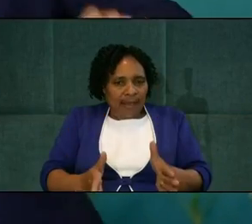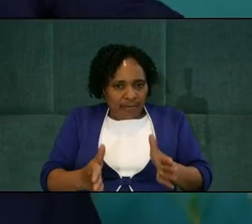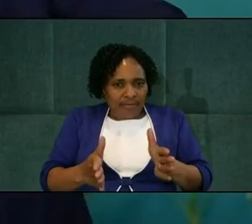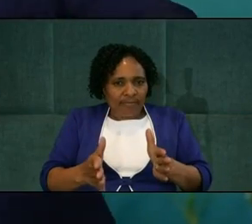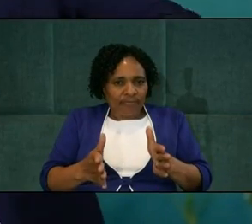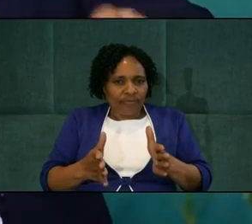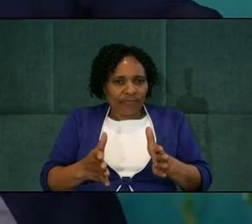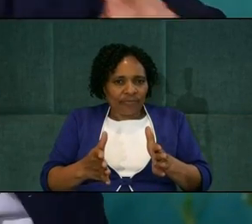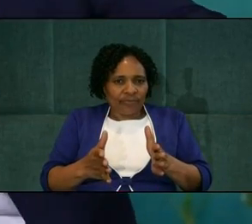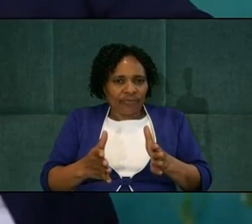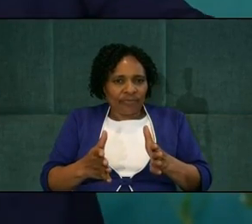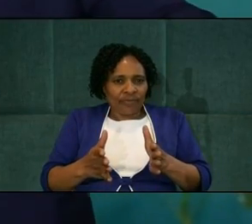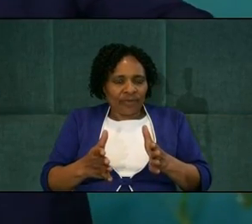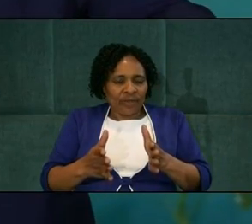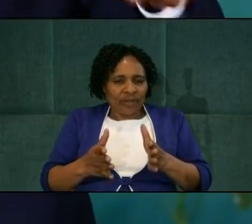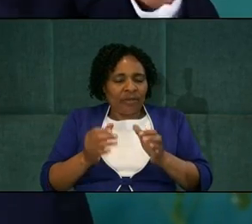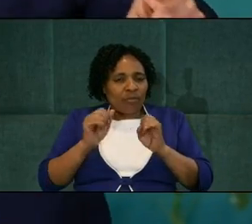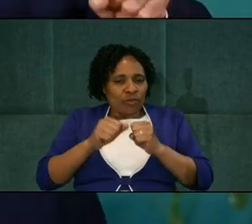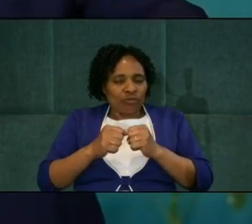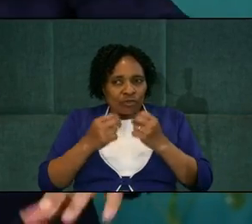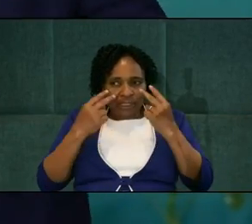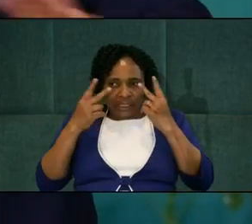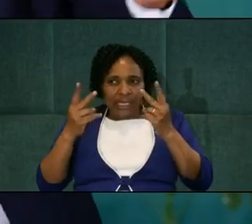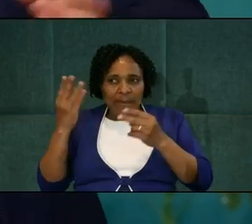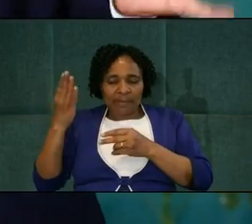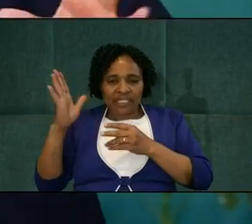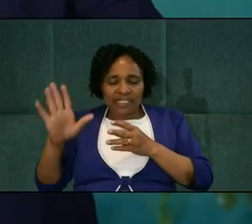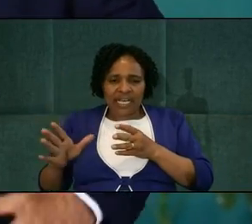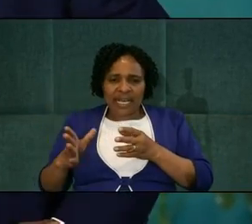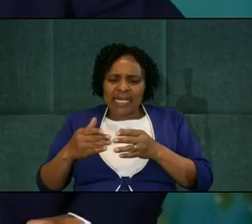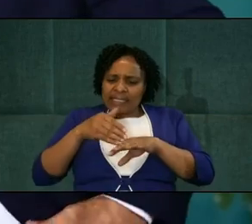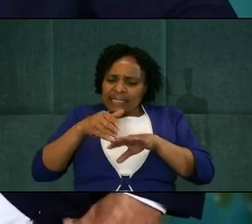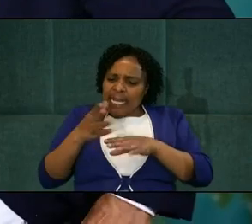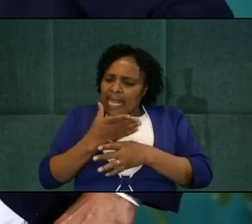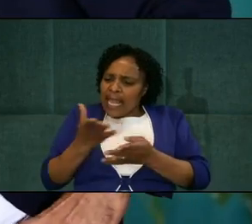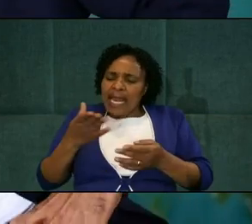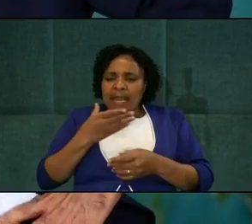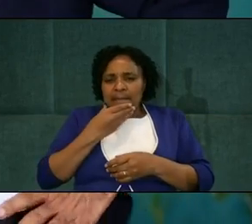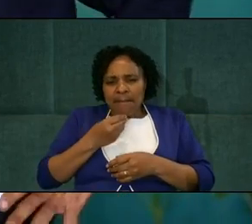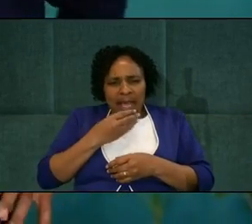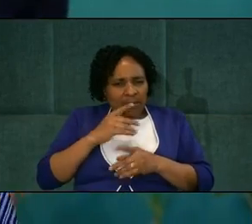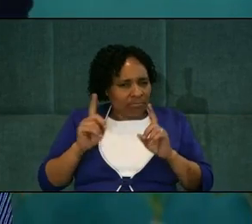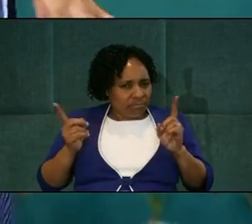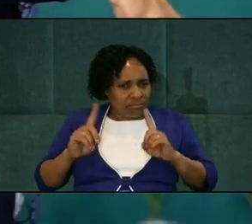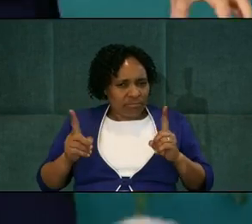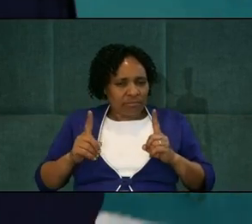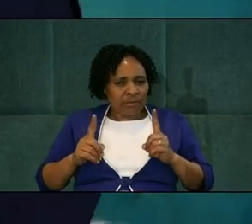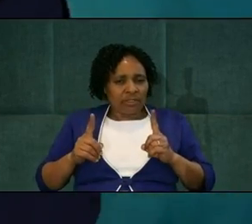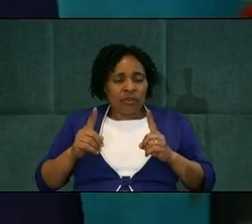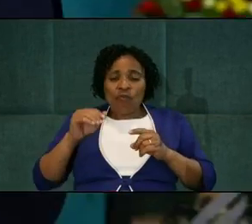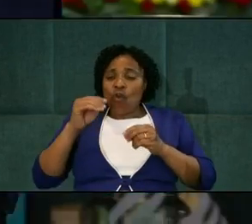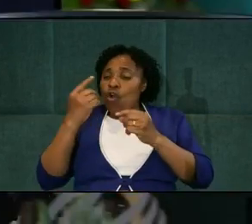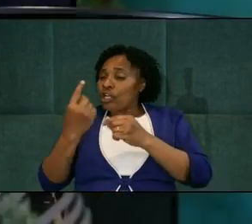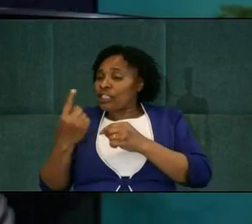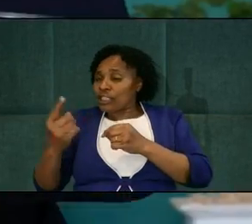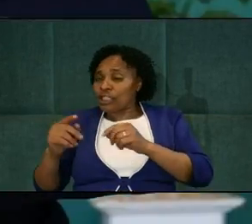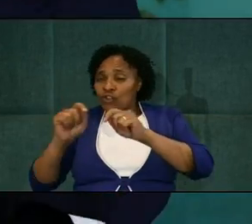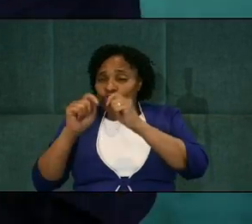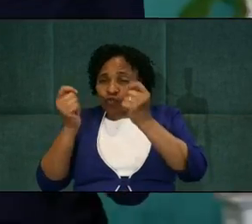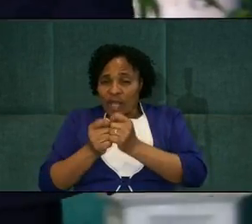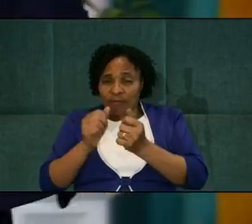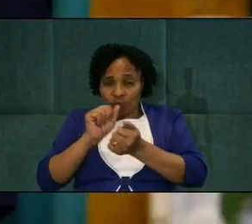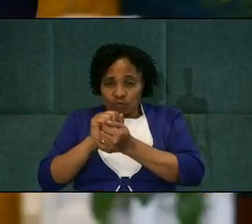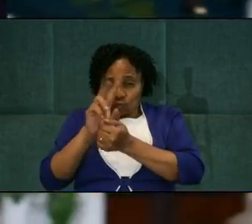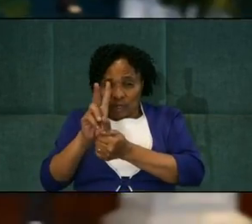Hey. Stay with the preacher. You're not going to send any and any man. For every tribe, 12 tribes of Israel, you are